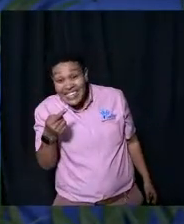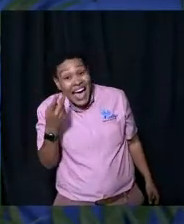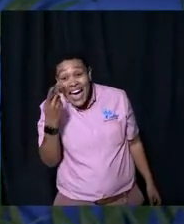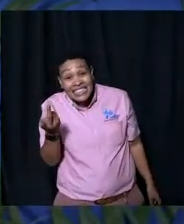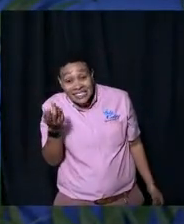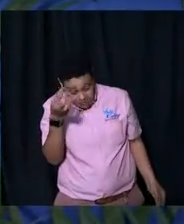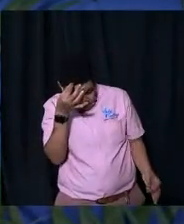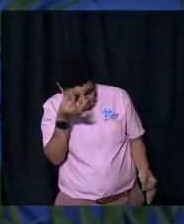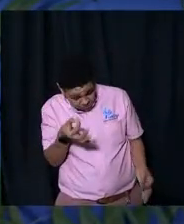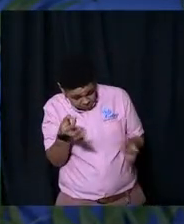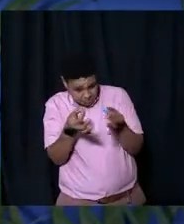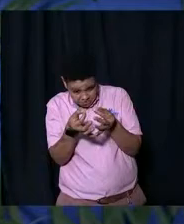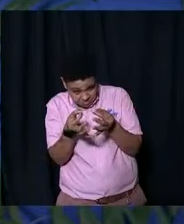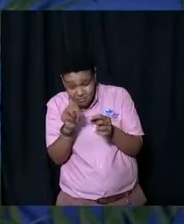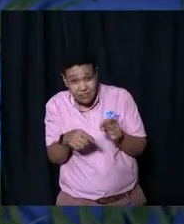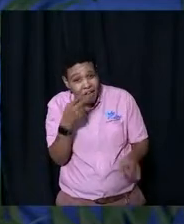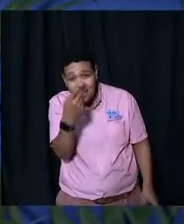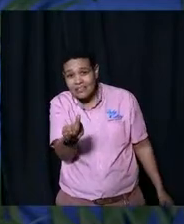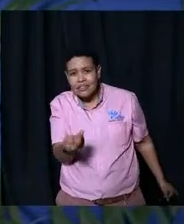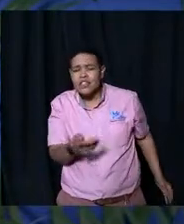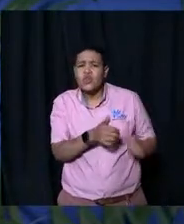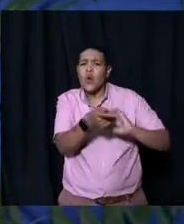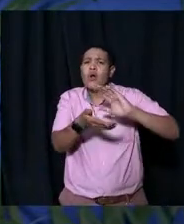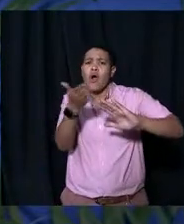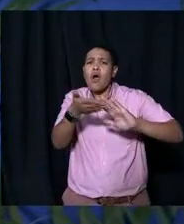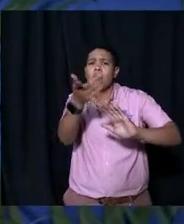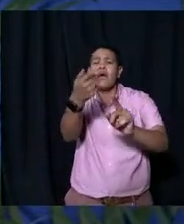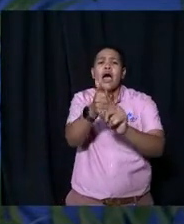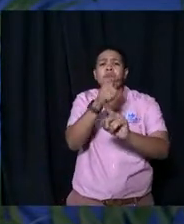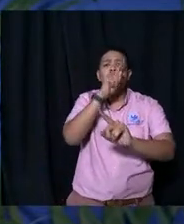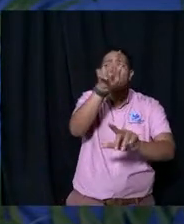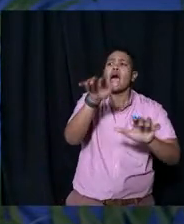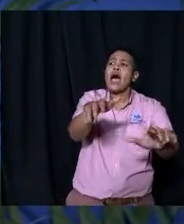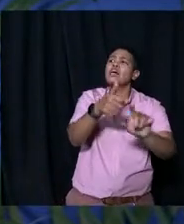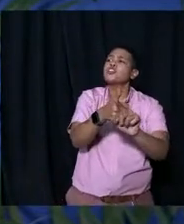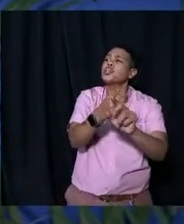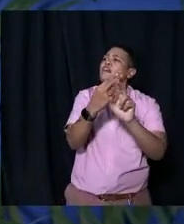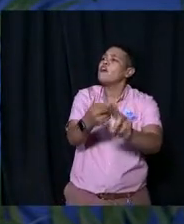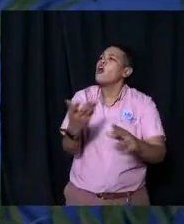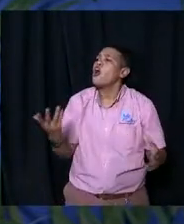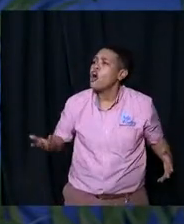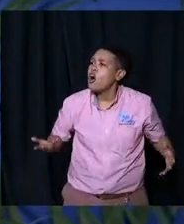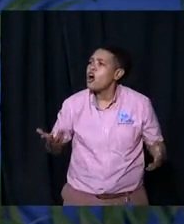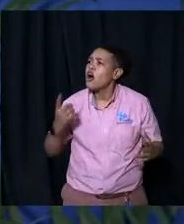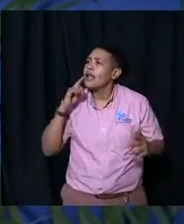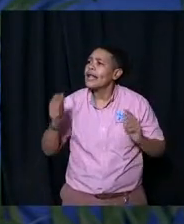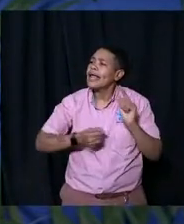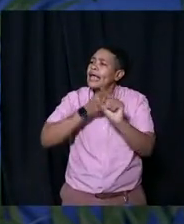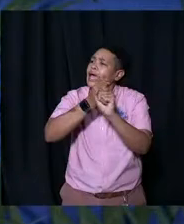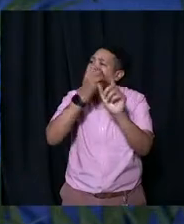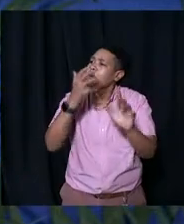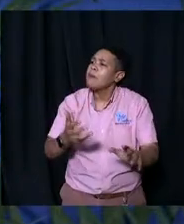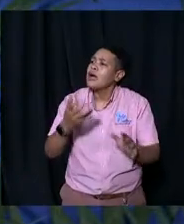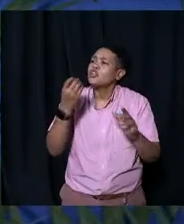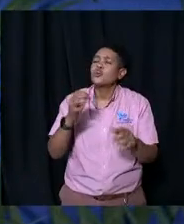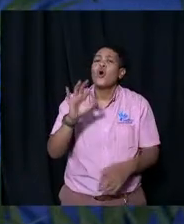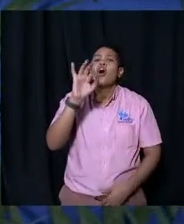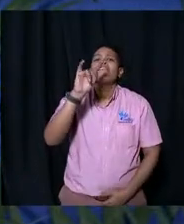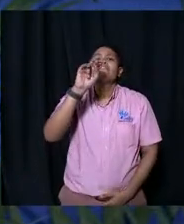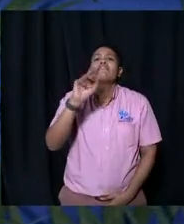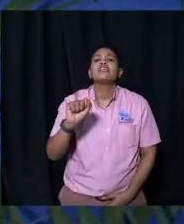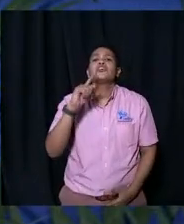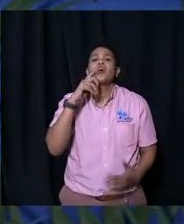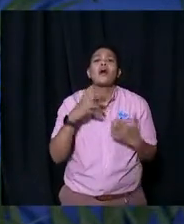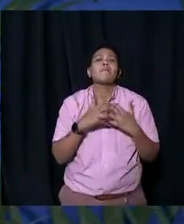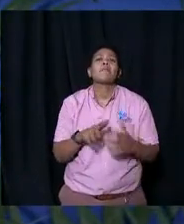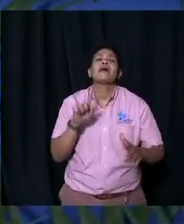see. So how these instruments operate is that they're actually what are called impactors or filters or sections in the machine